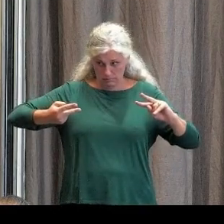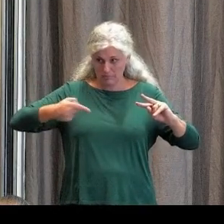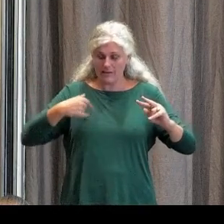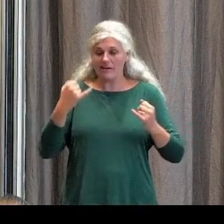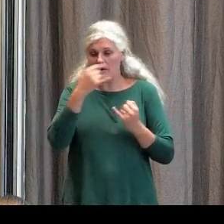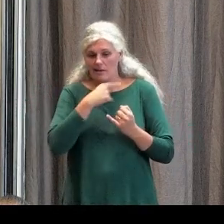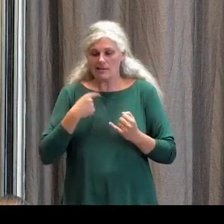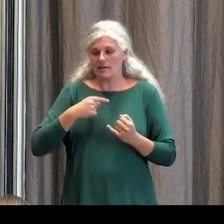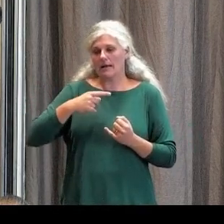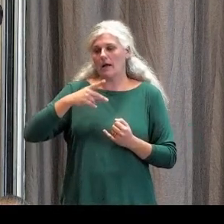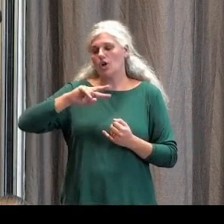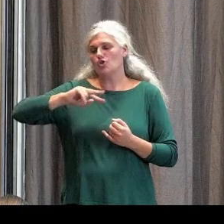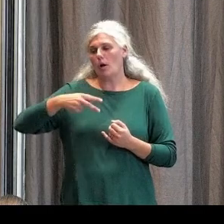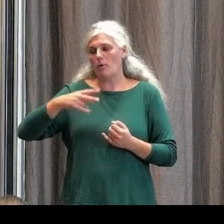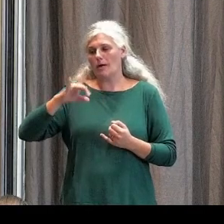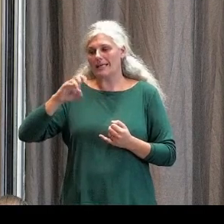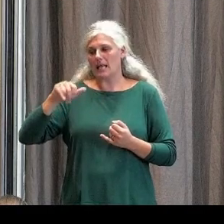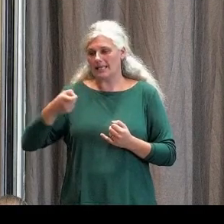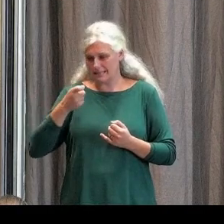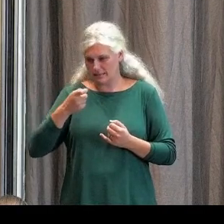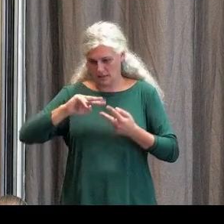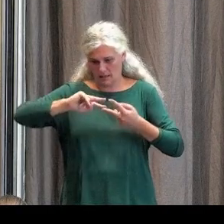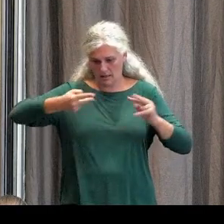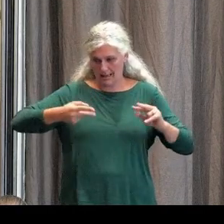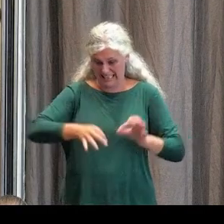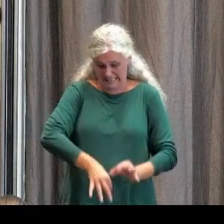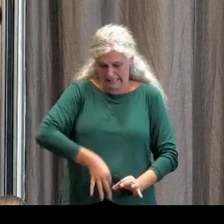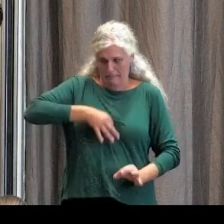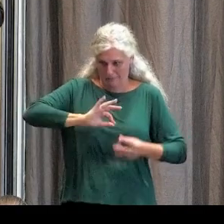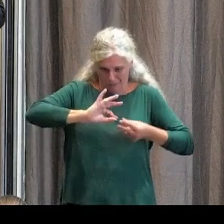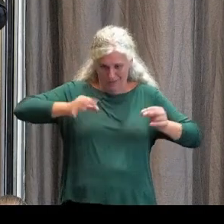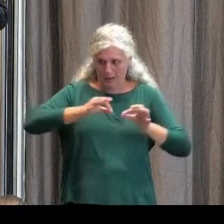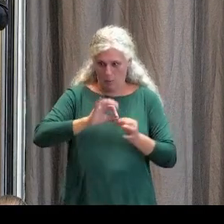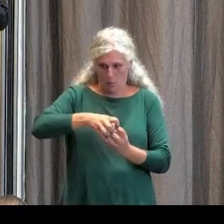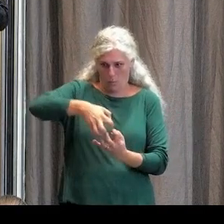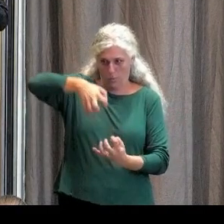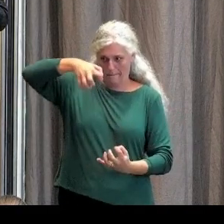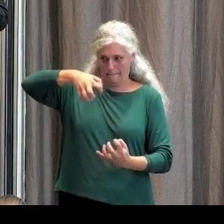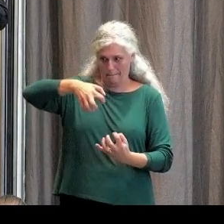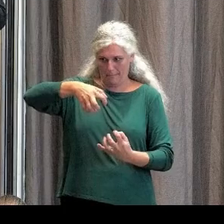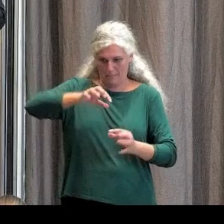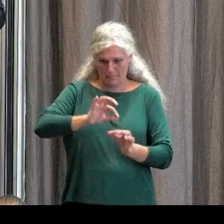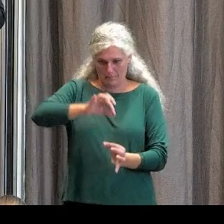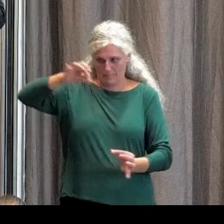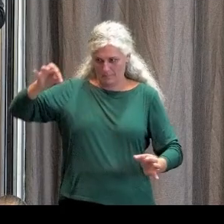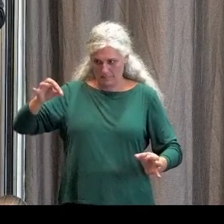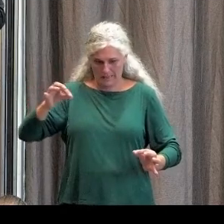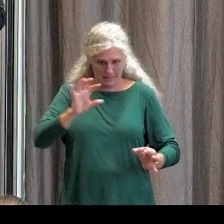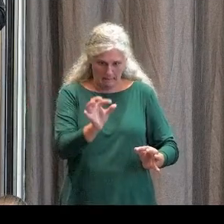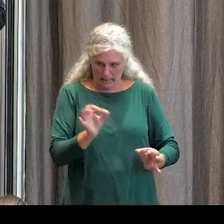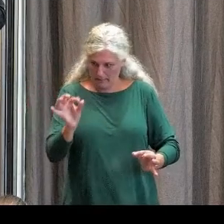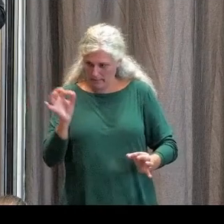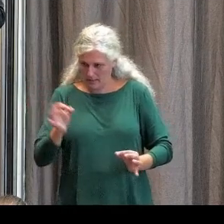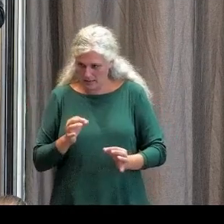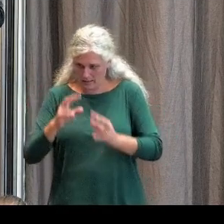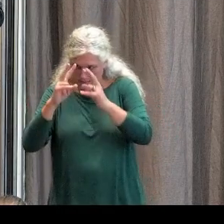they call a double helix. It sort of splits apart, a bit like a zipper coming undone. And then an enzyme comes along, reads